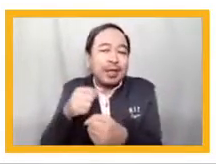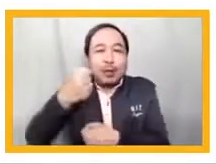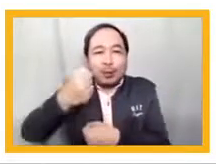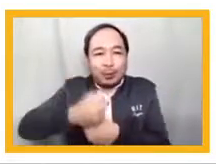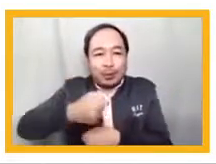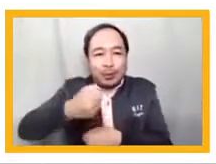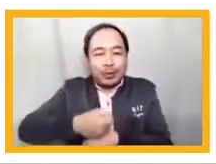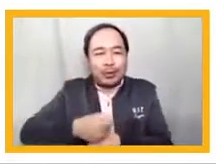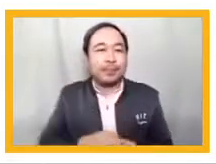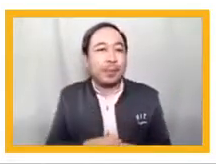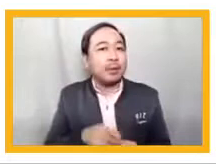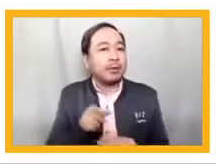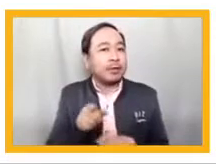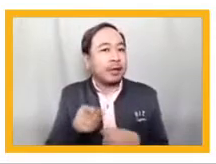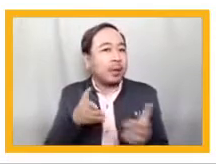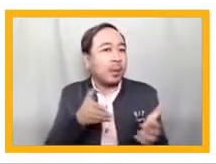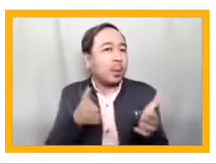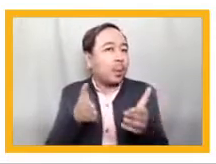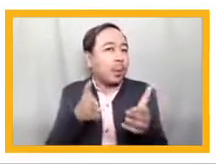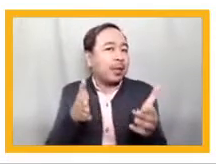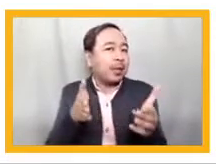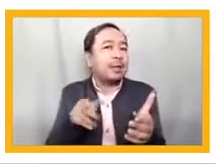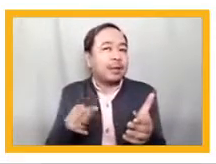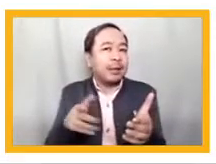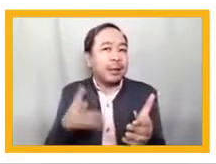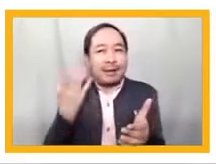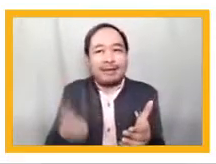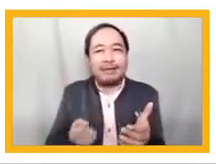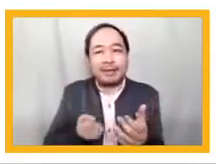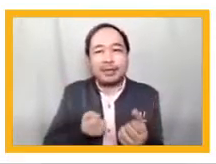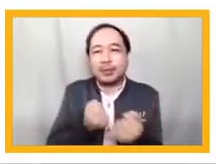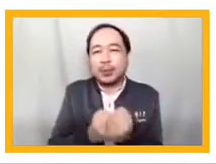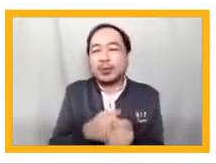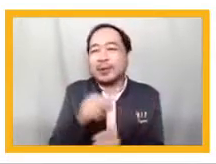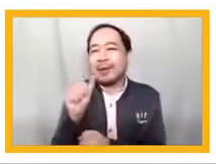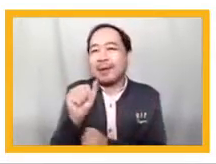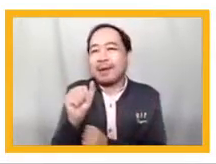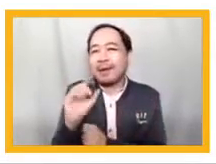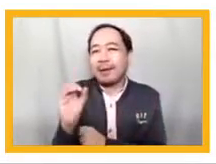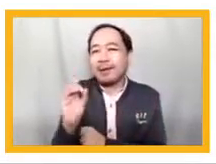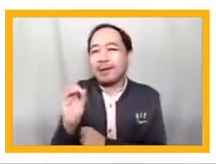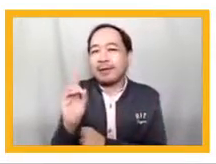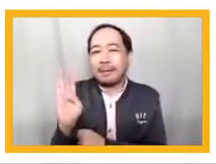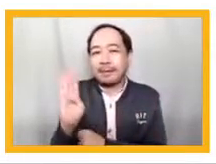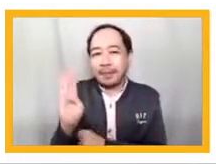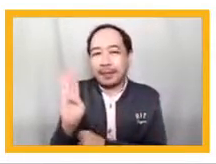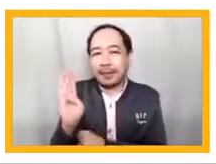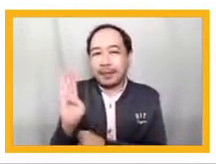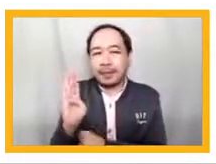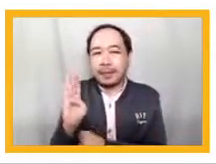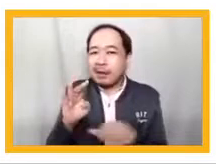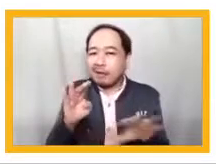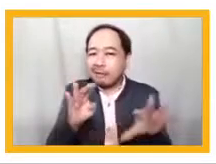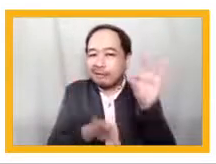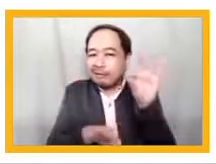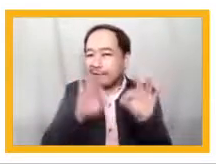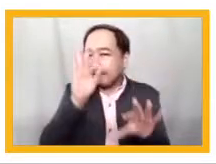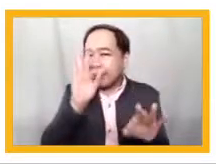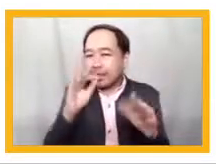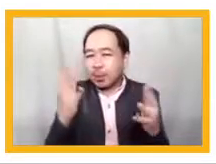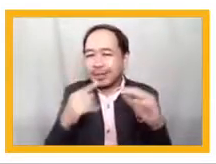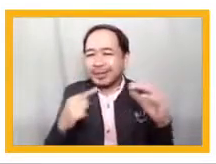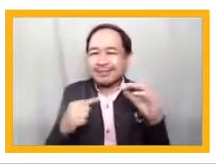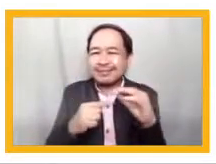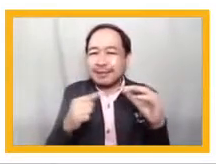This strategy has been supported also by the Asian Development Bank. We identified the top industry in Indonesia, and we